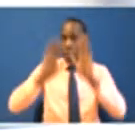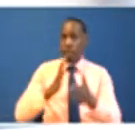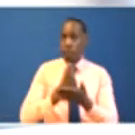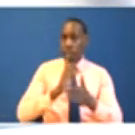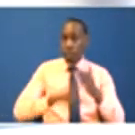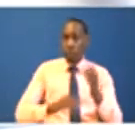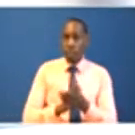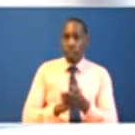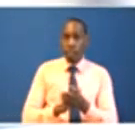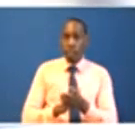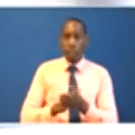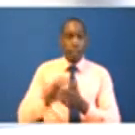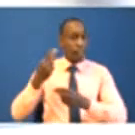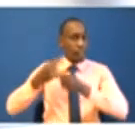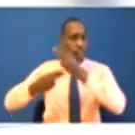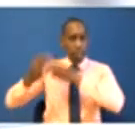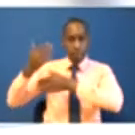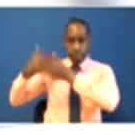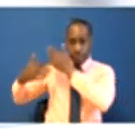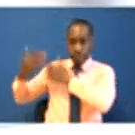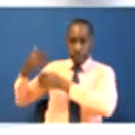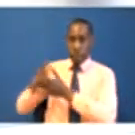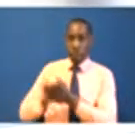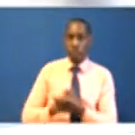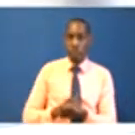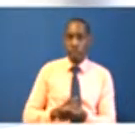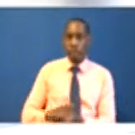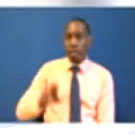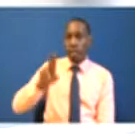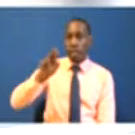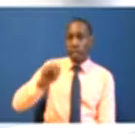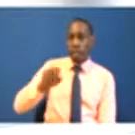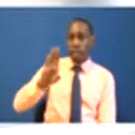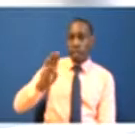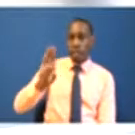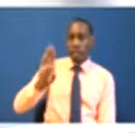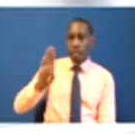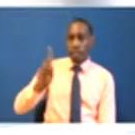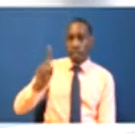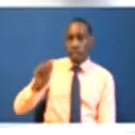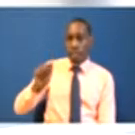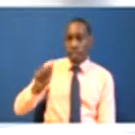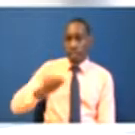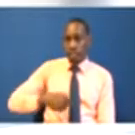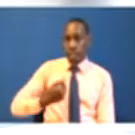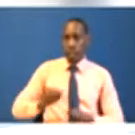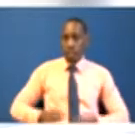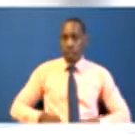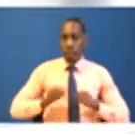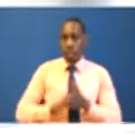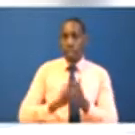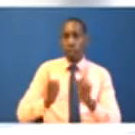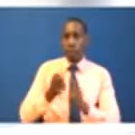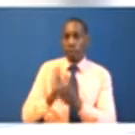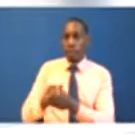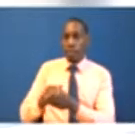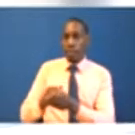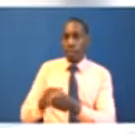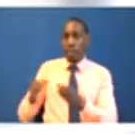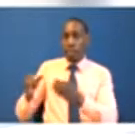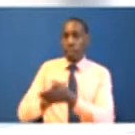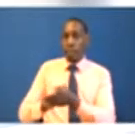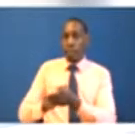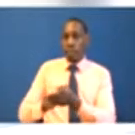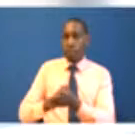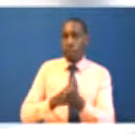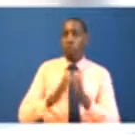fact if you go back to history ncbda way of the chairman was the first one to organize a presidential debate